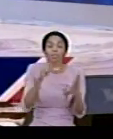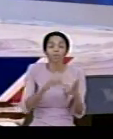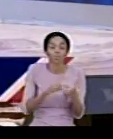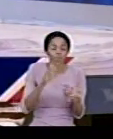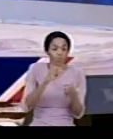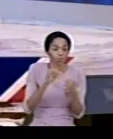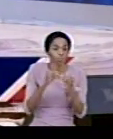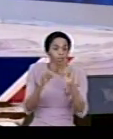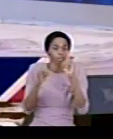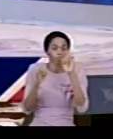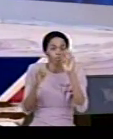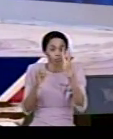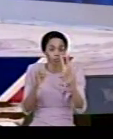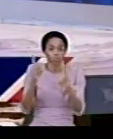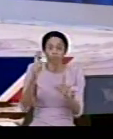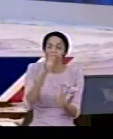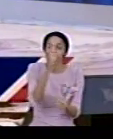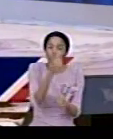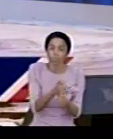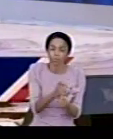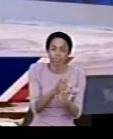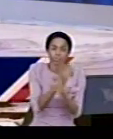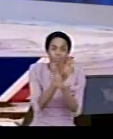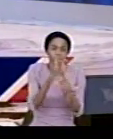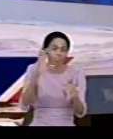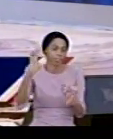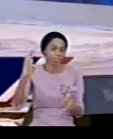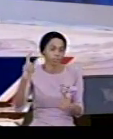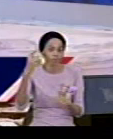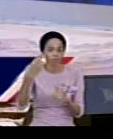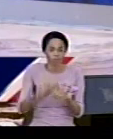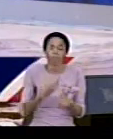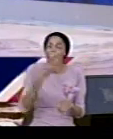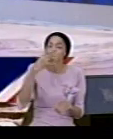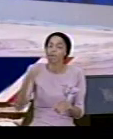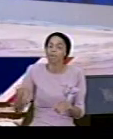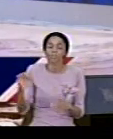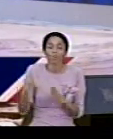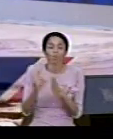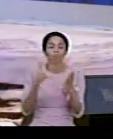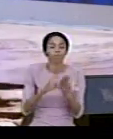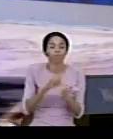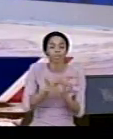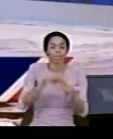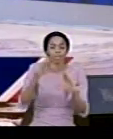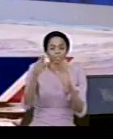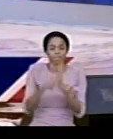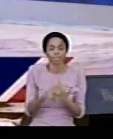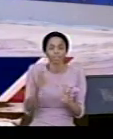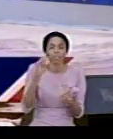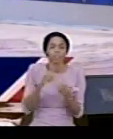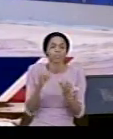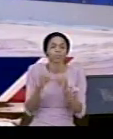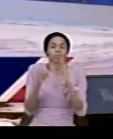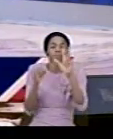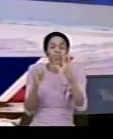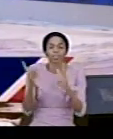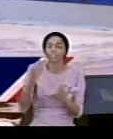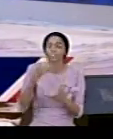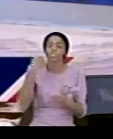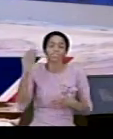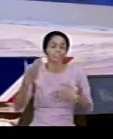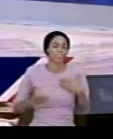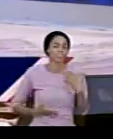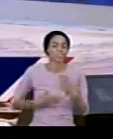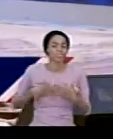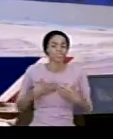redeemed from the curse for lawlessness. Number three, the joy and righteousness